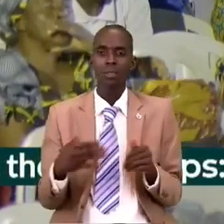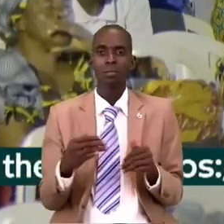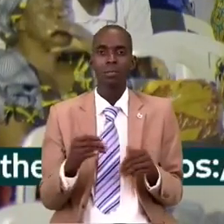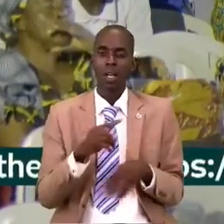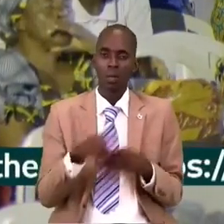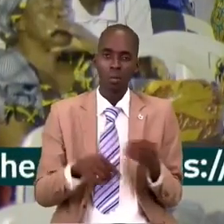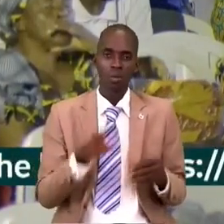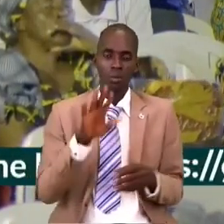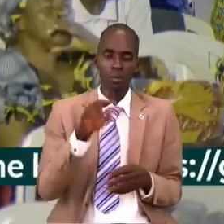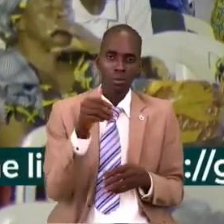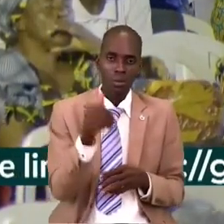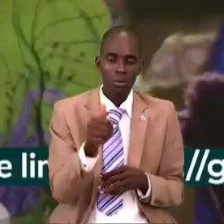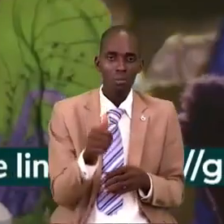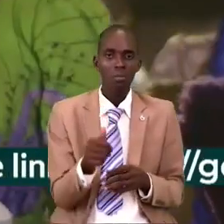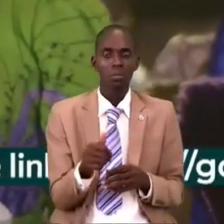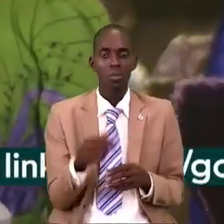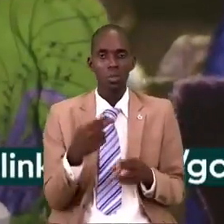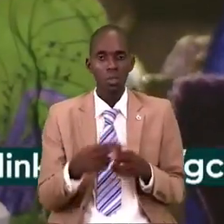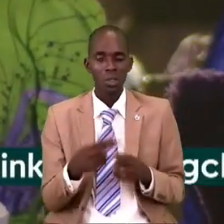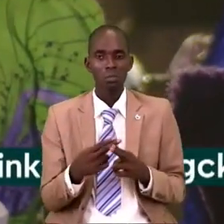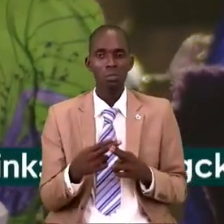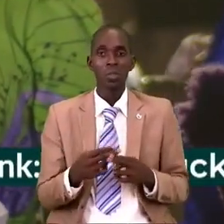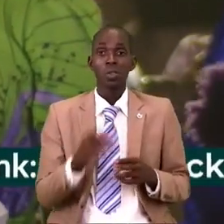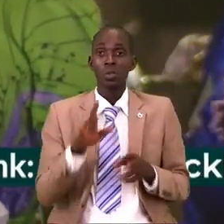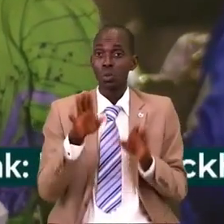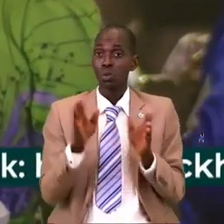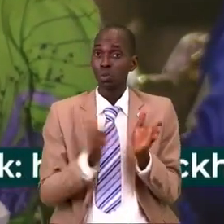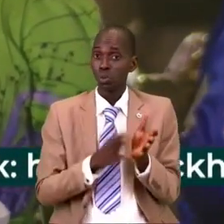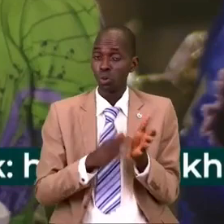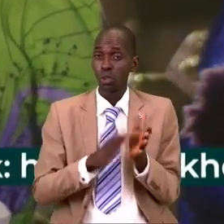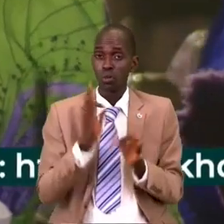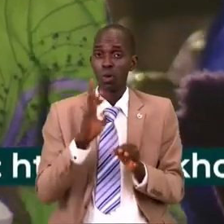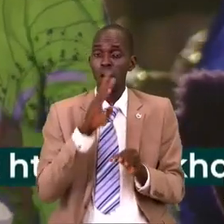I will receive my miracle of mercy.